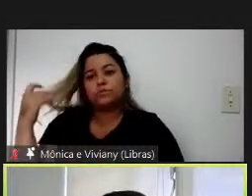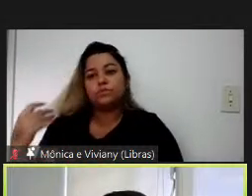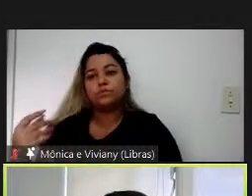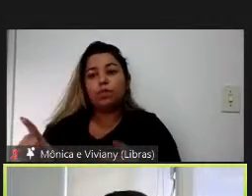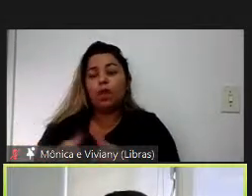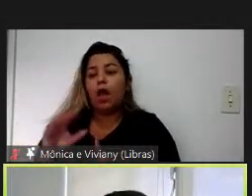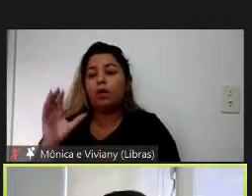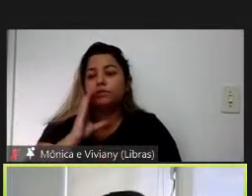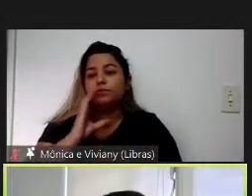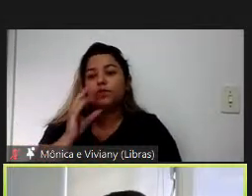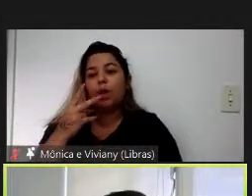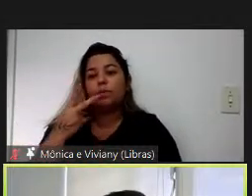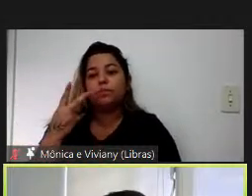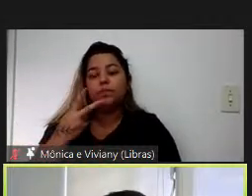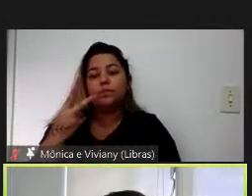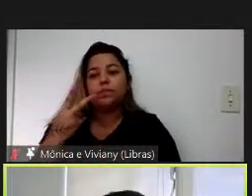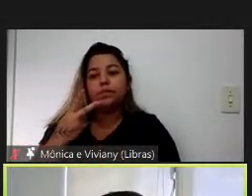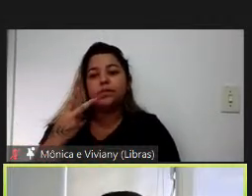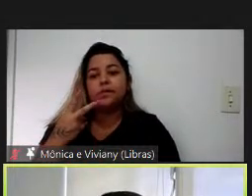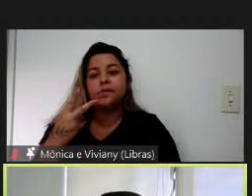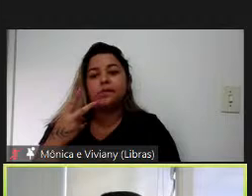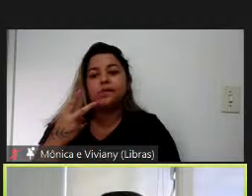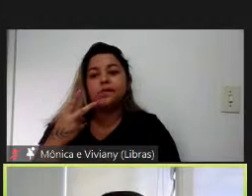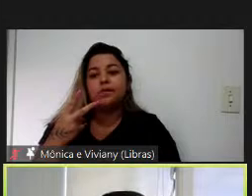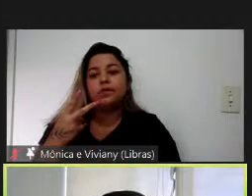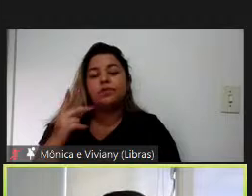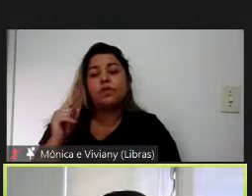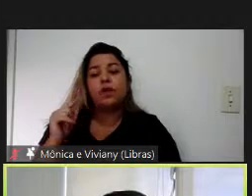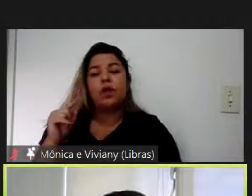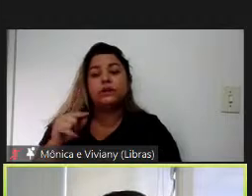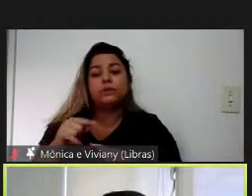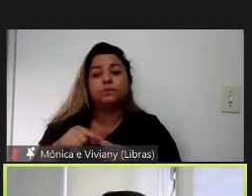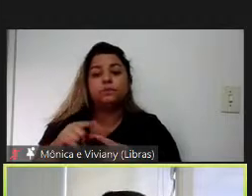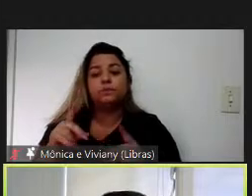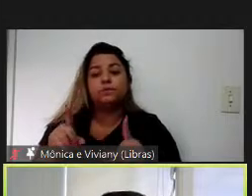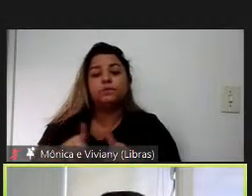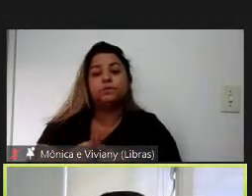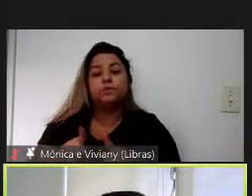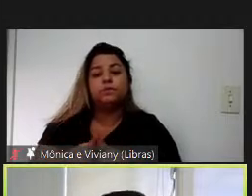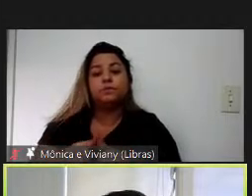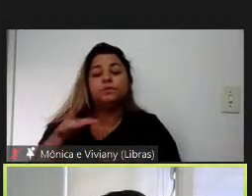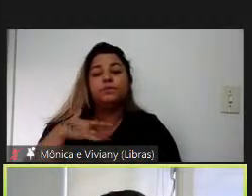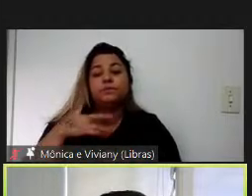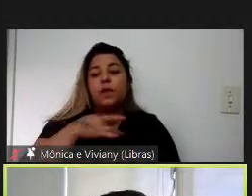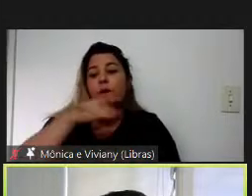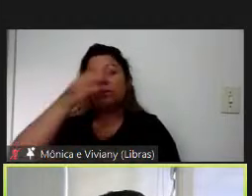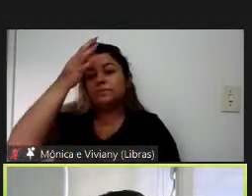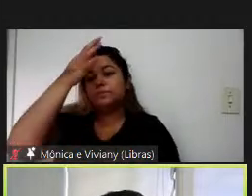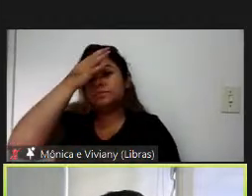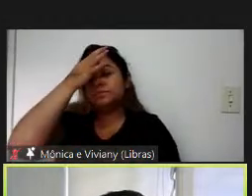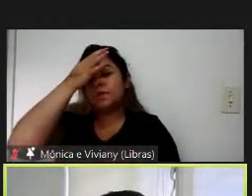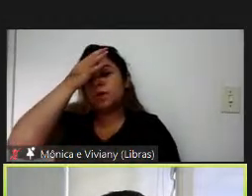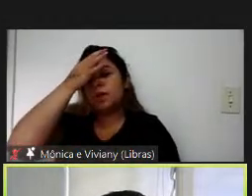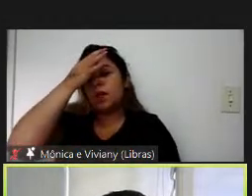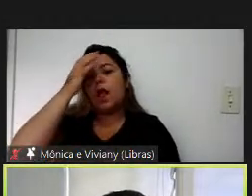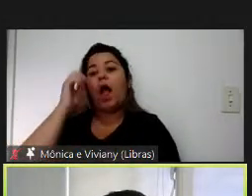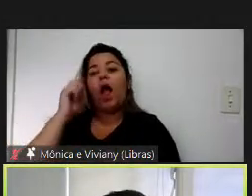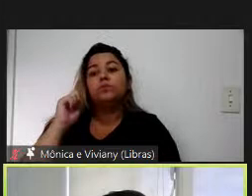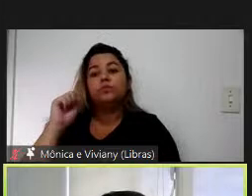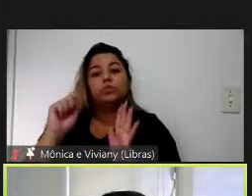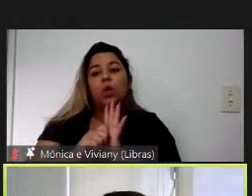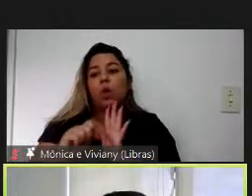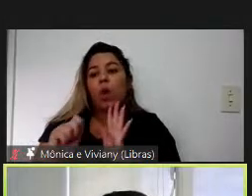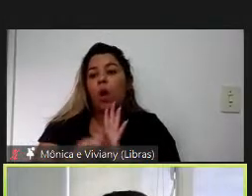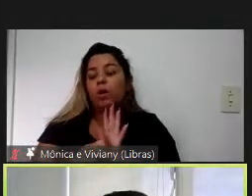Okay, there, just to give an attention to the two names there for mental health and